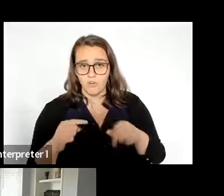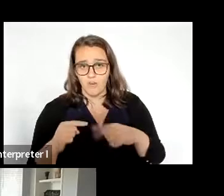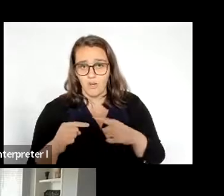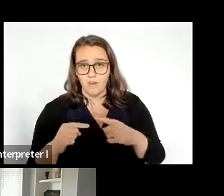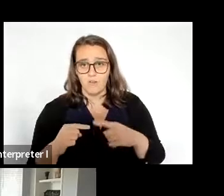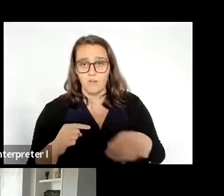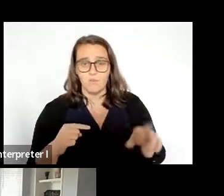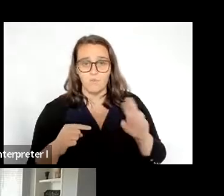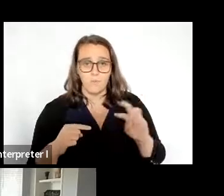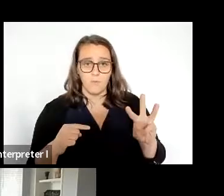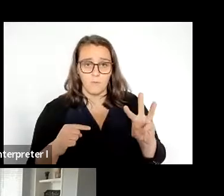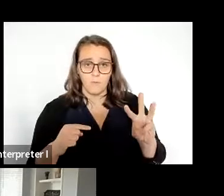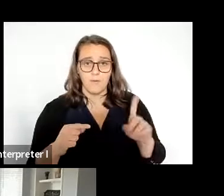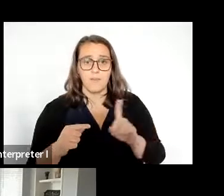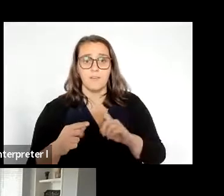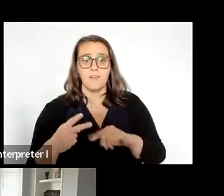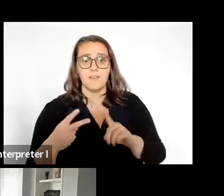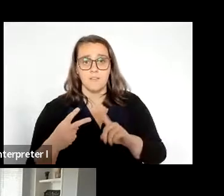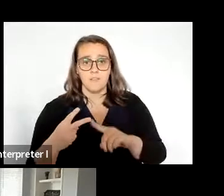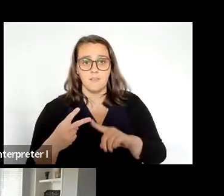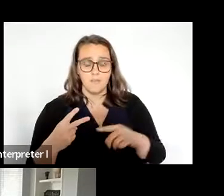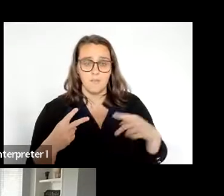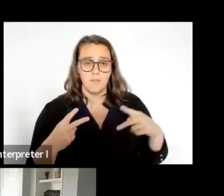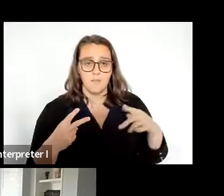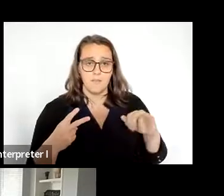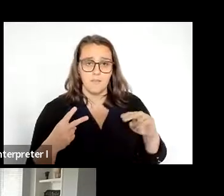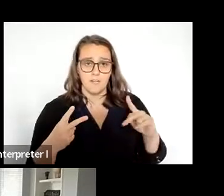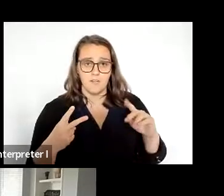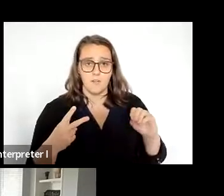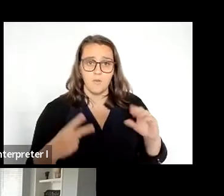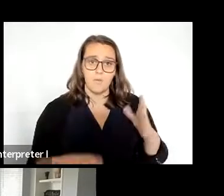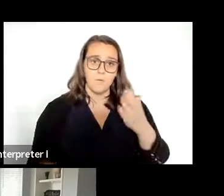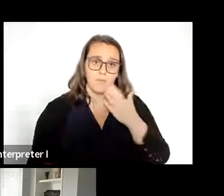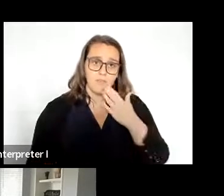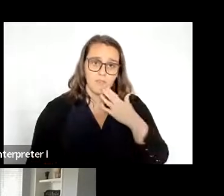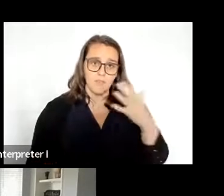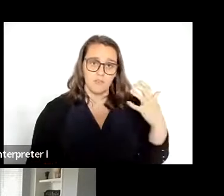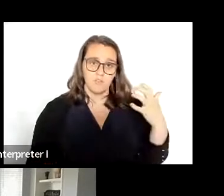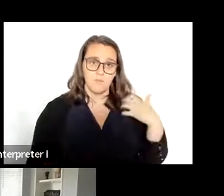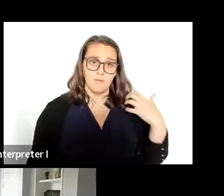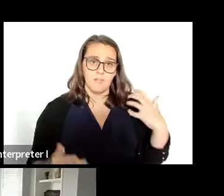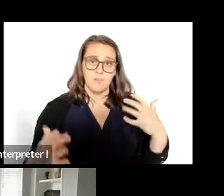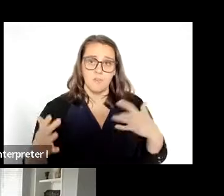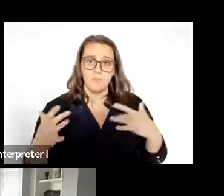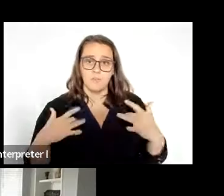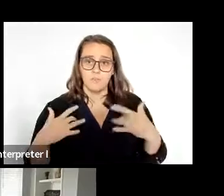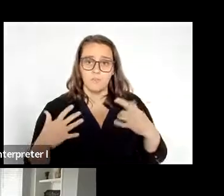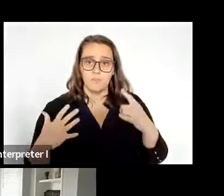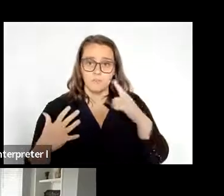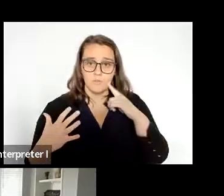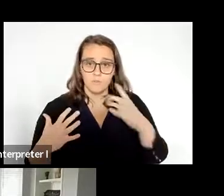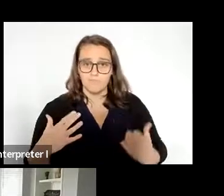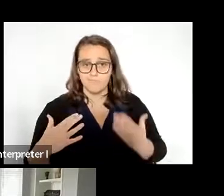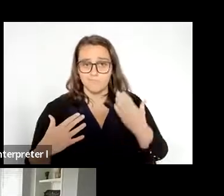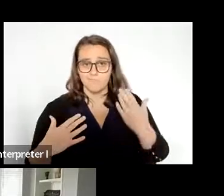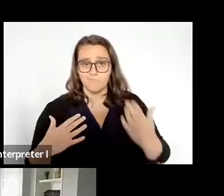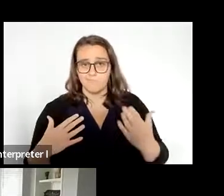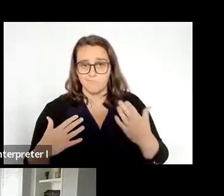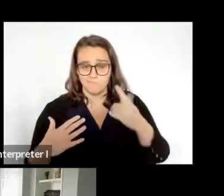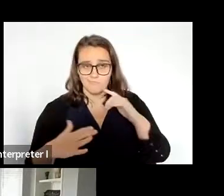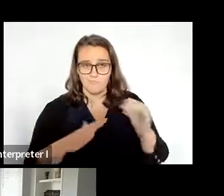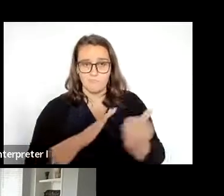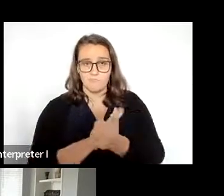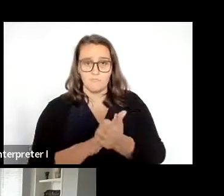Robert White, then Councilmember Pinto. Thank you, Chairman. The concerns raised in the proposed amendment are